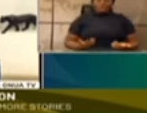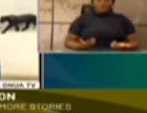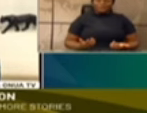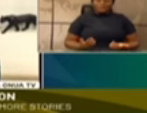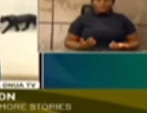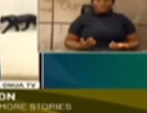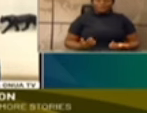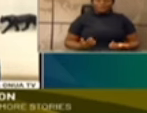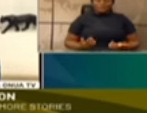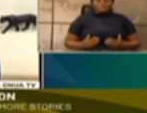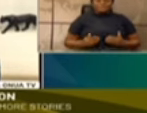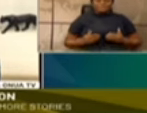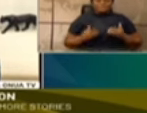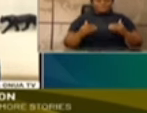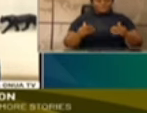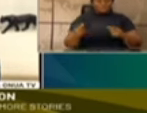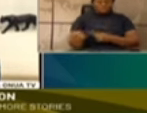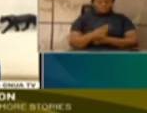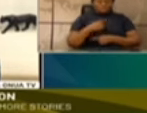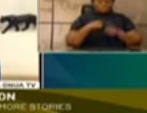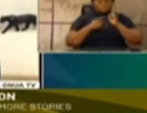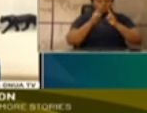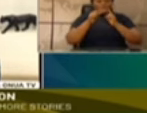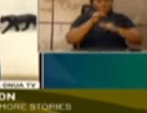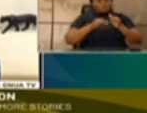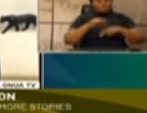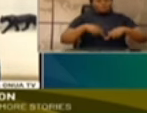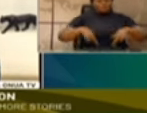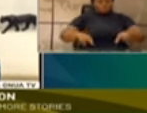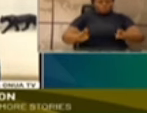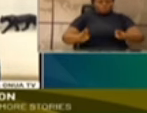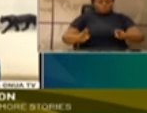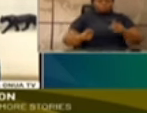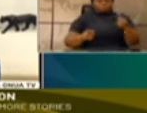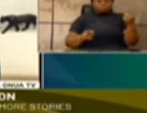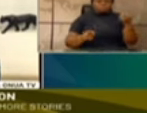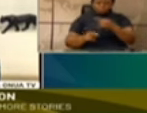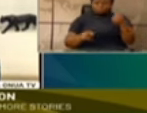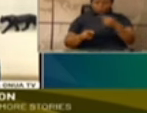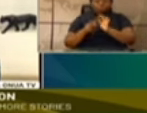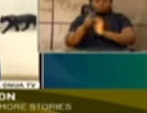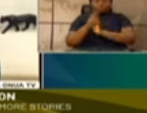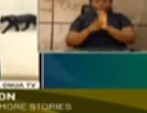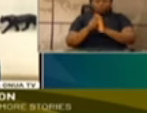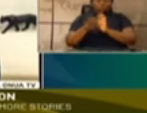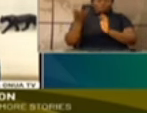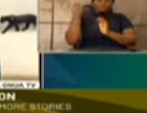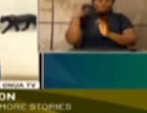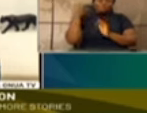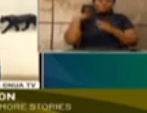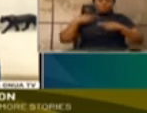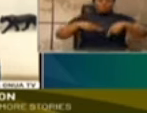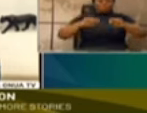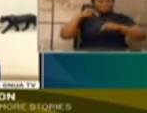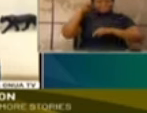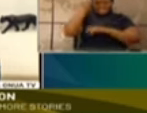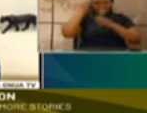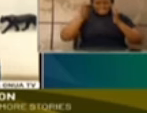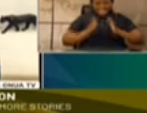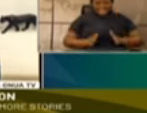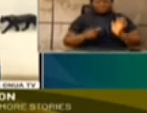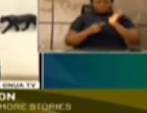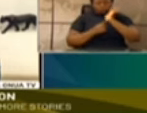And going forward, the producer will play videos of the former roads minister,